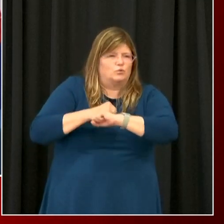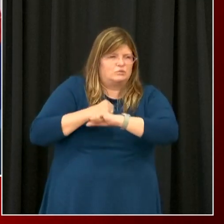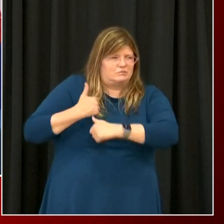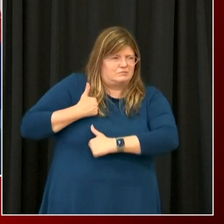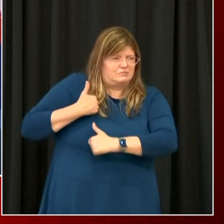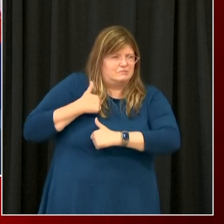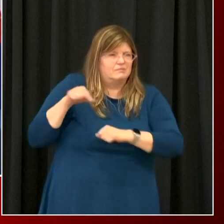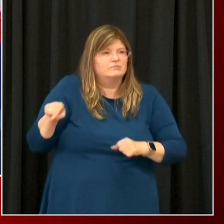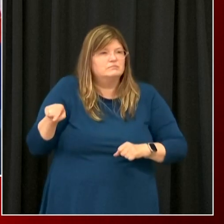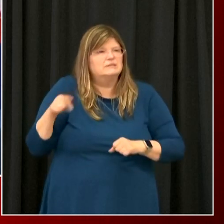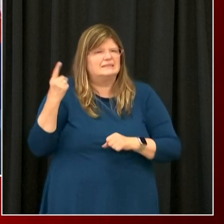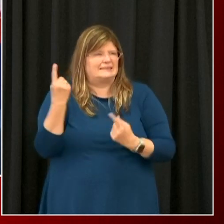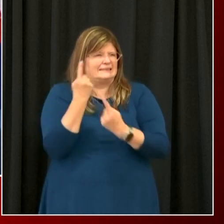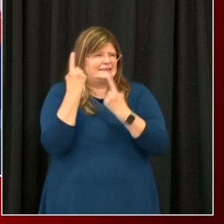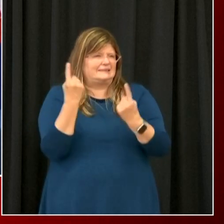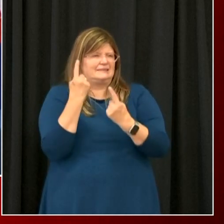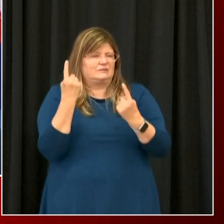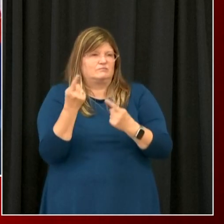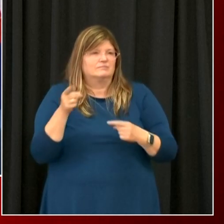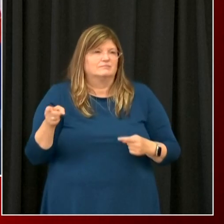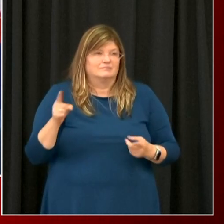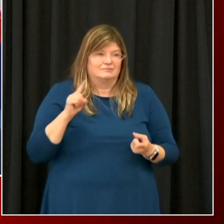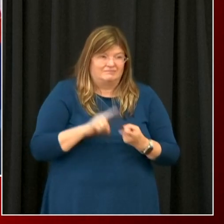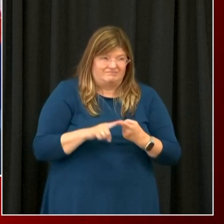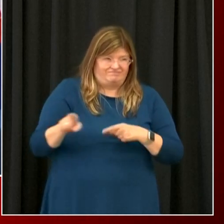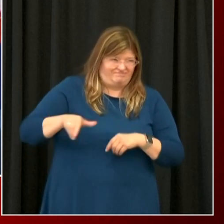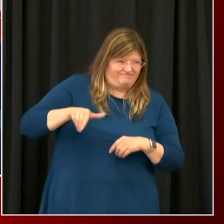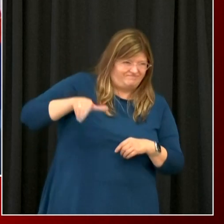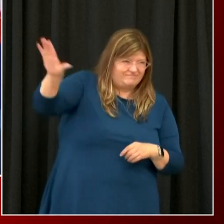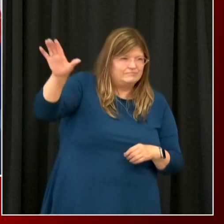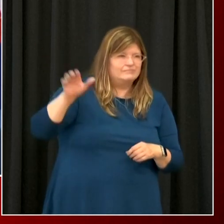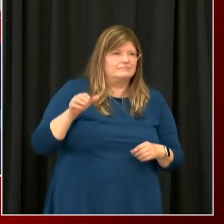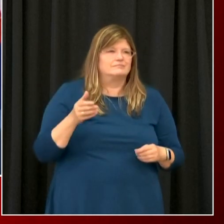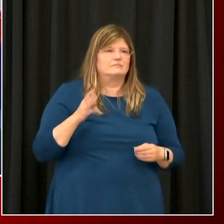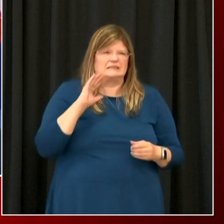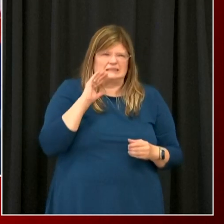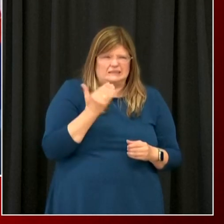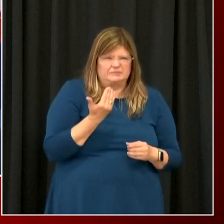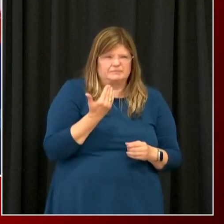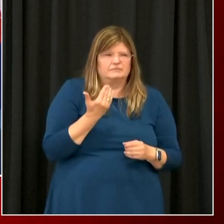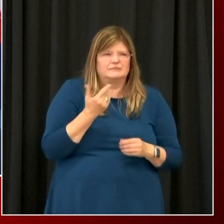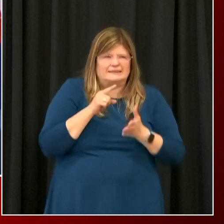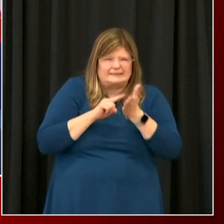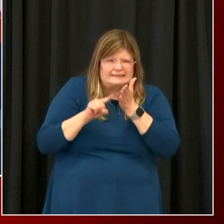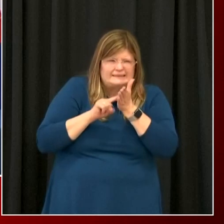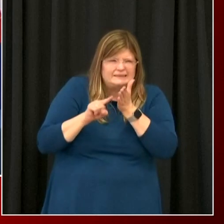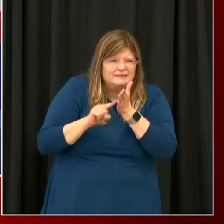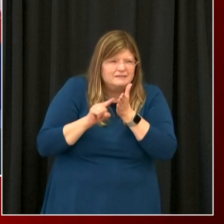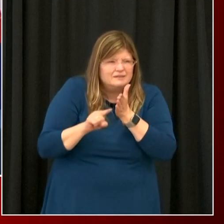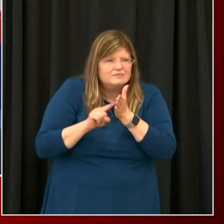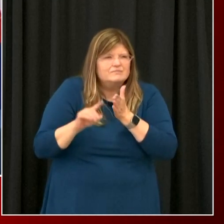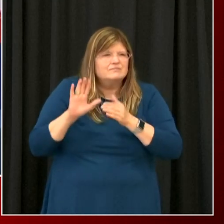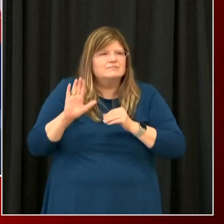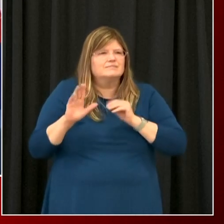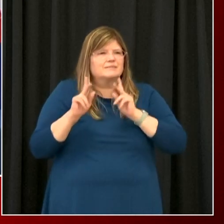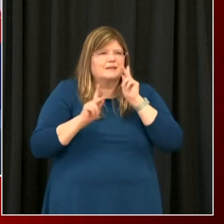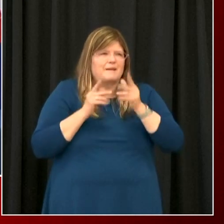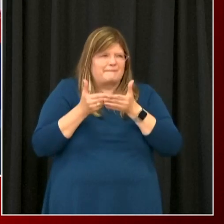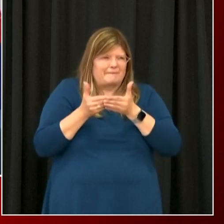explain this, but evidently when there is a deployment, there's background done on some investigations for officers that are